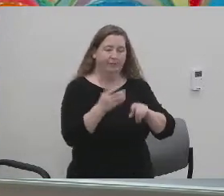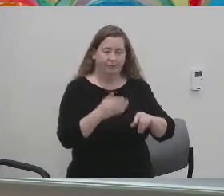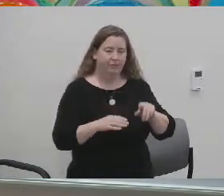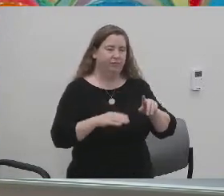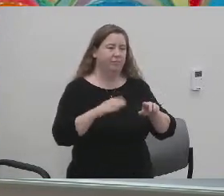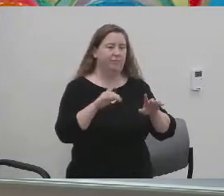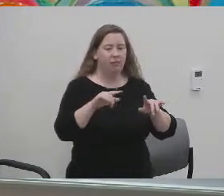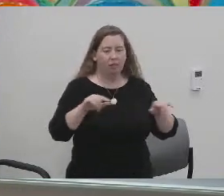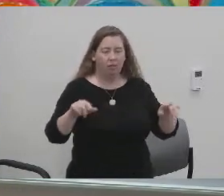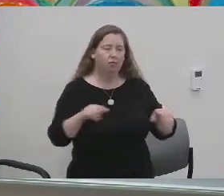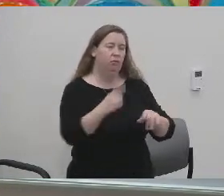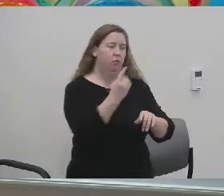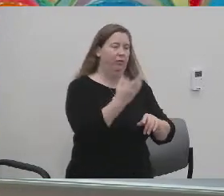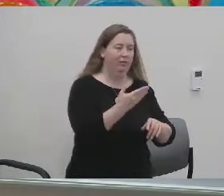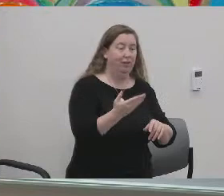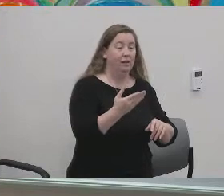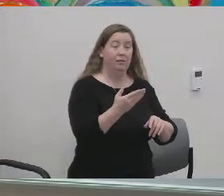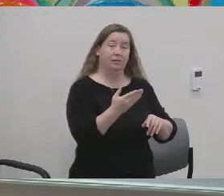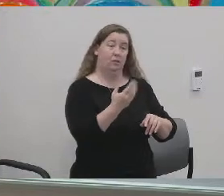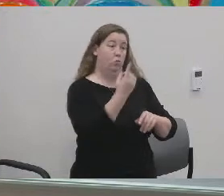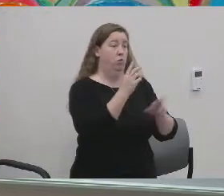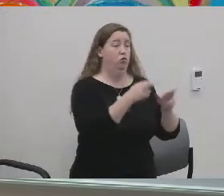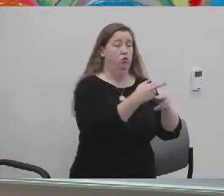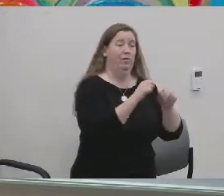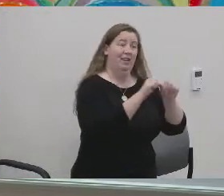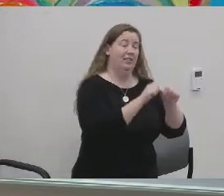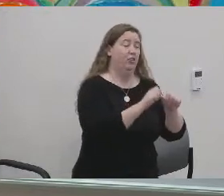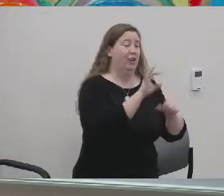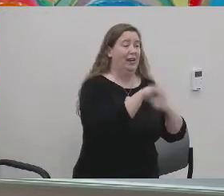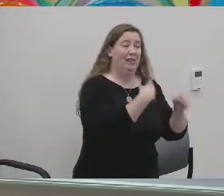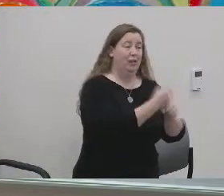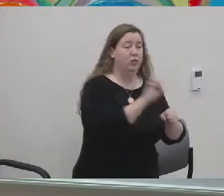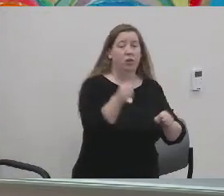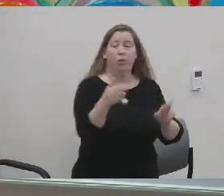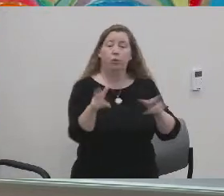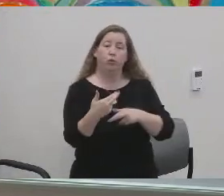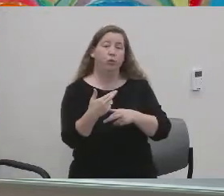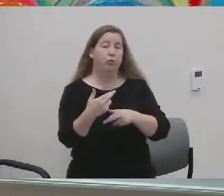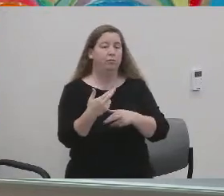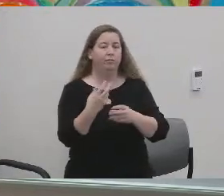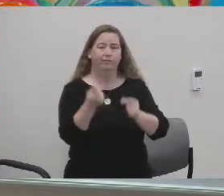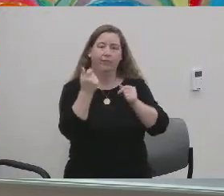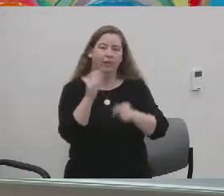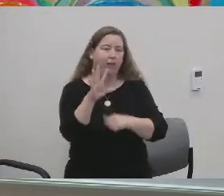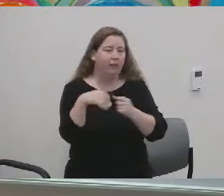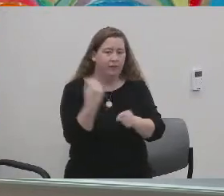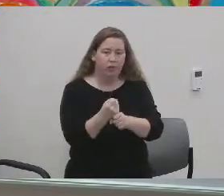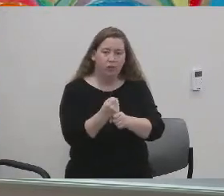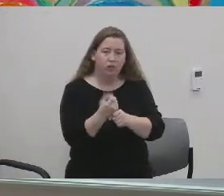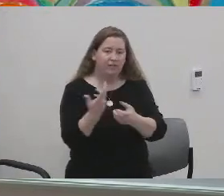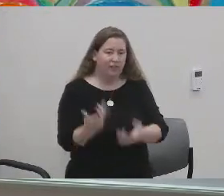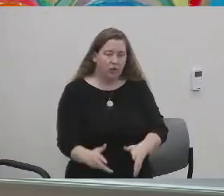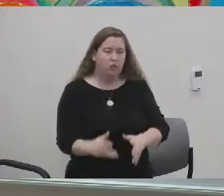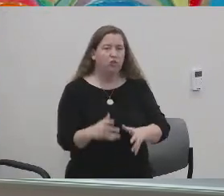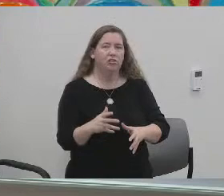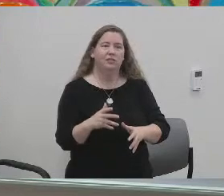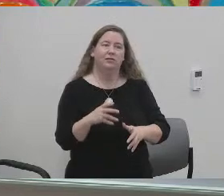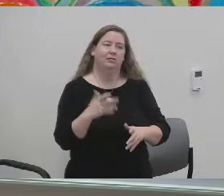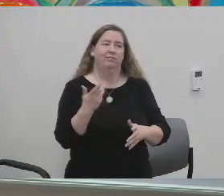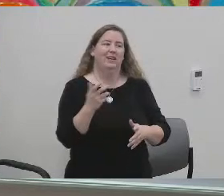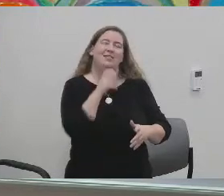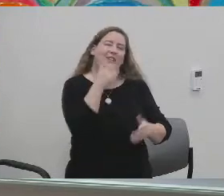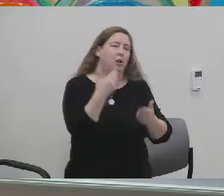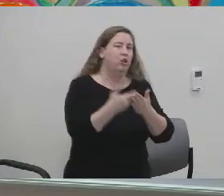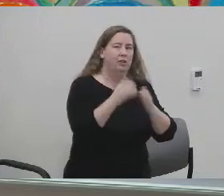because what's in one room can last for 8 years, what's in another can last for 5. And things just aren't really, it's not a real good system